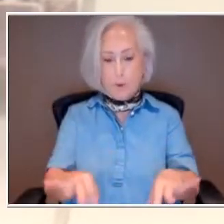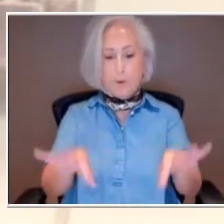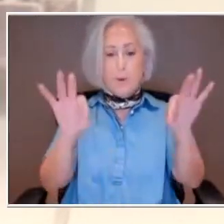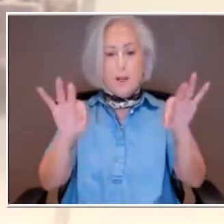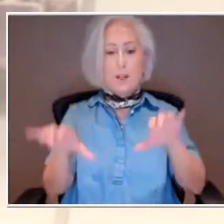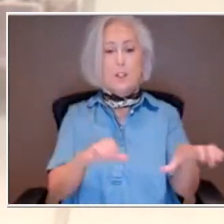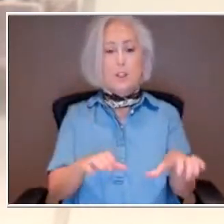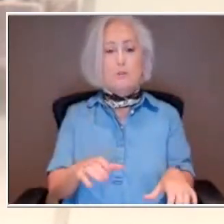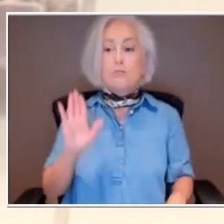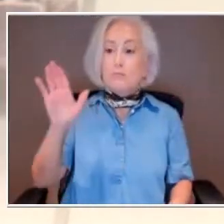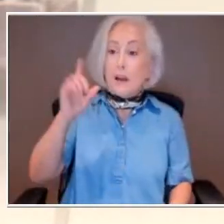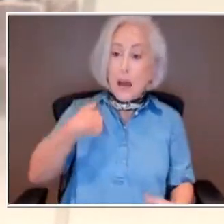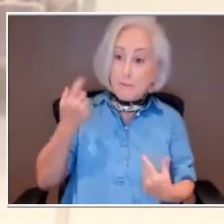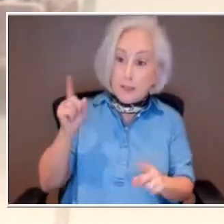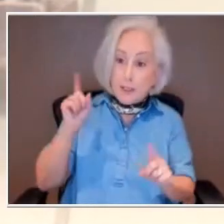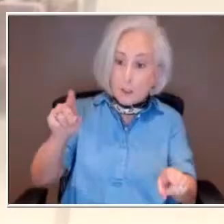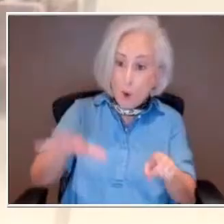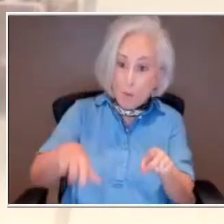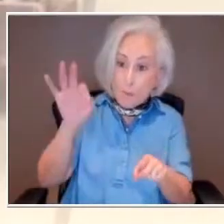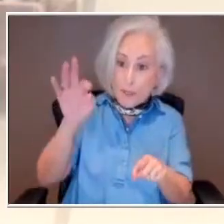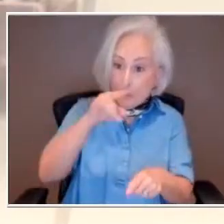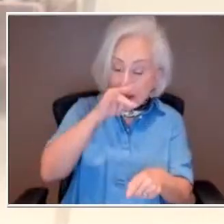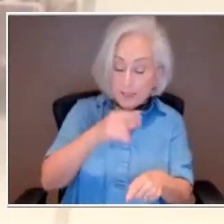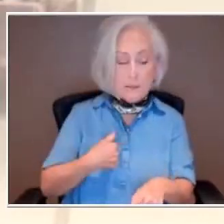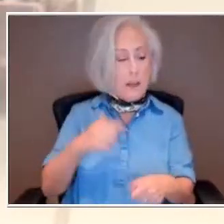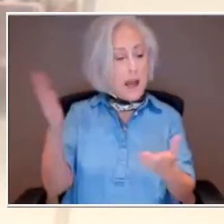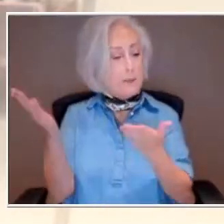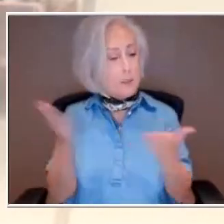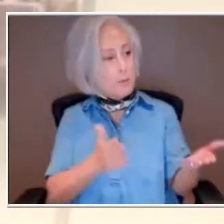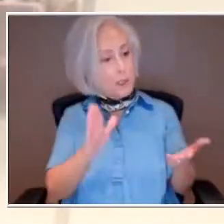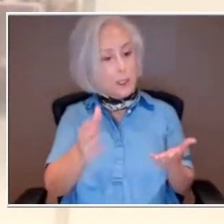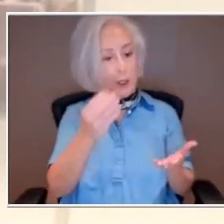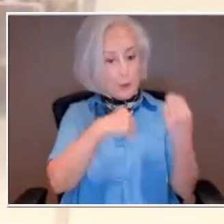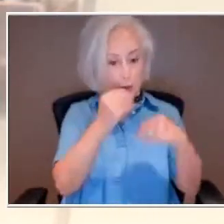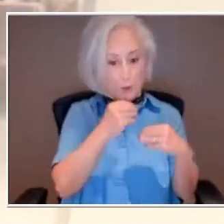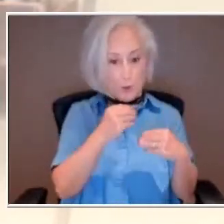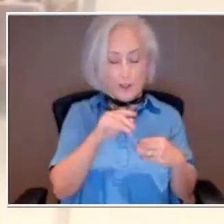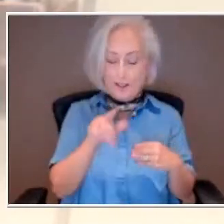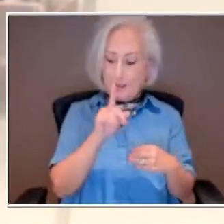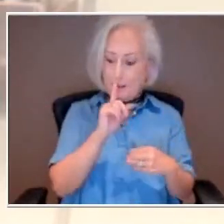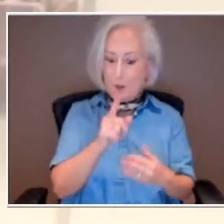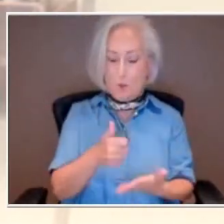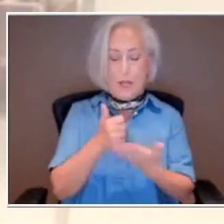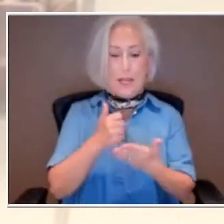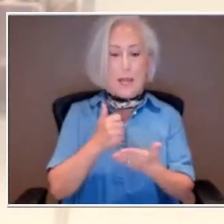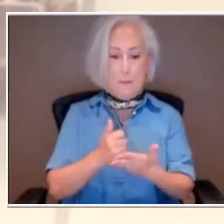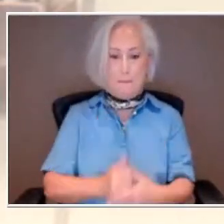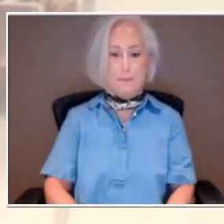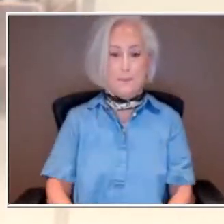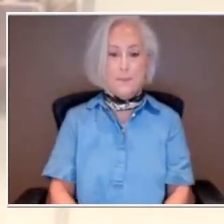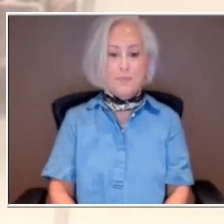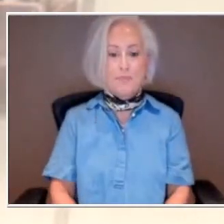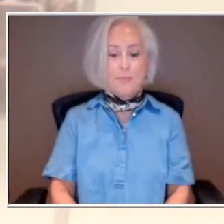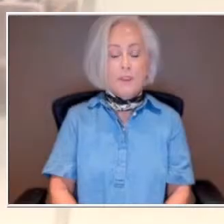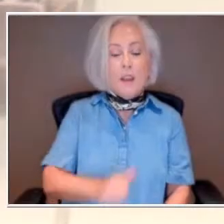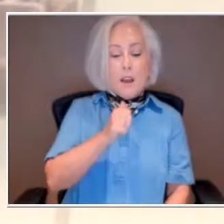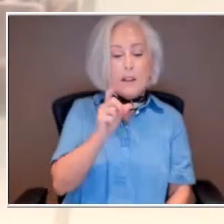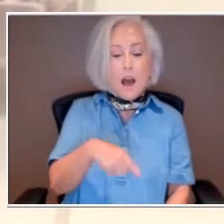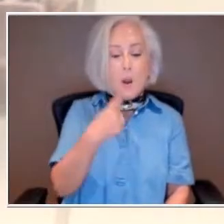to pick up my kids or bring a meal by. That aspect was super helpful. And not just